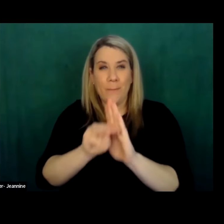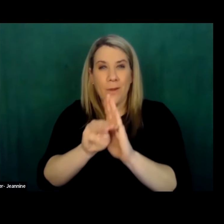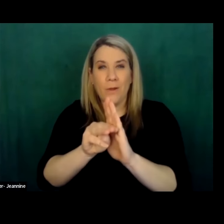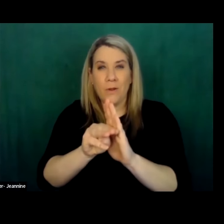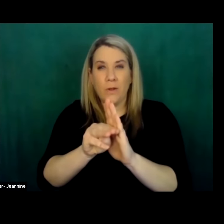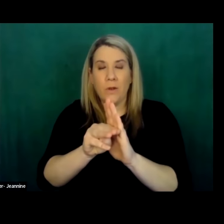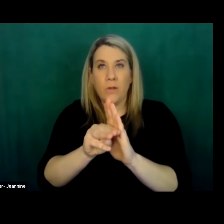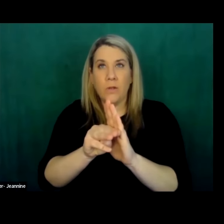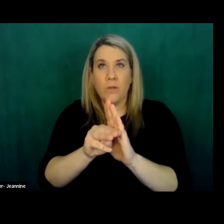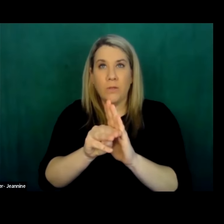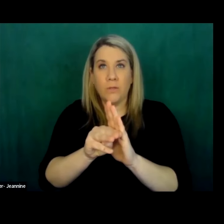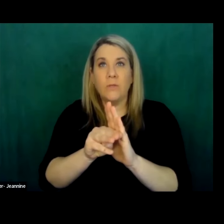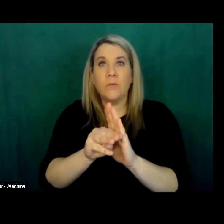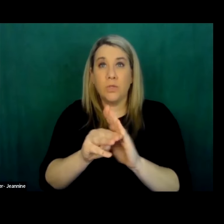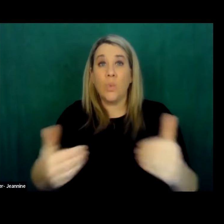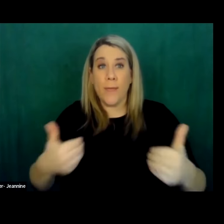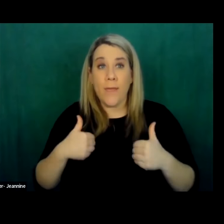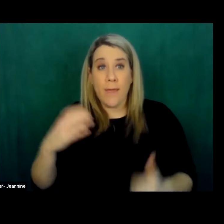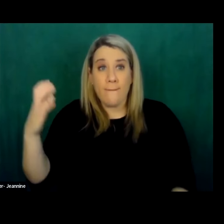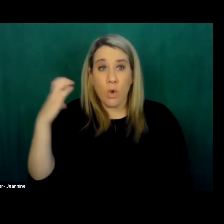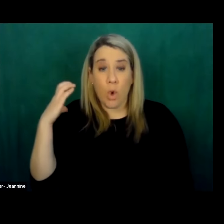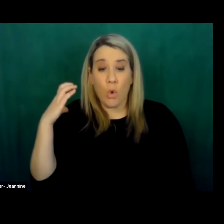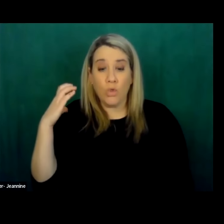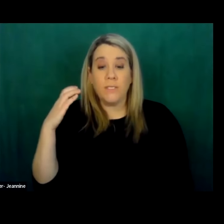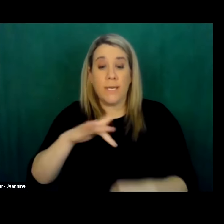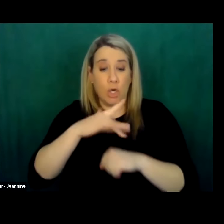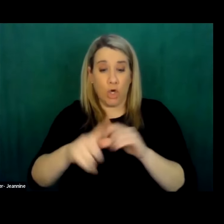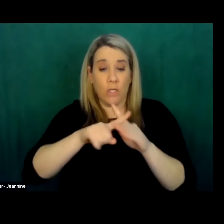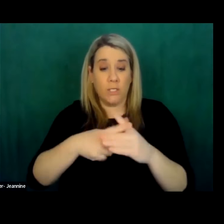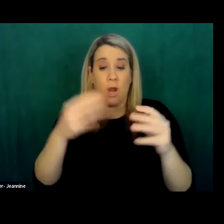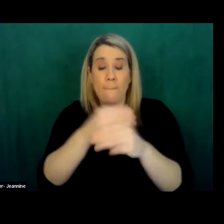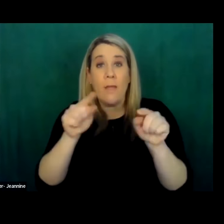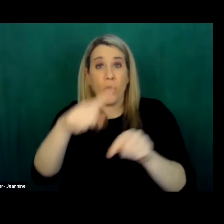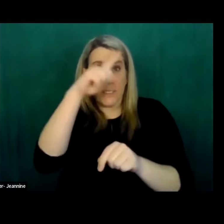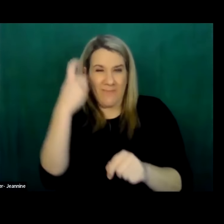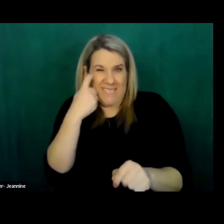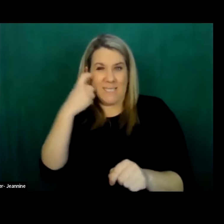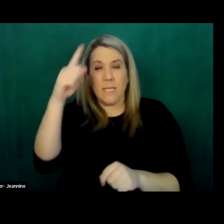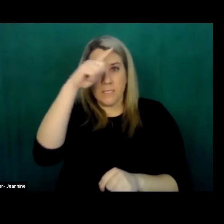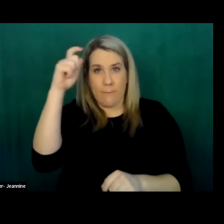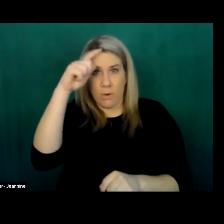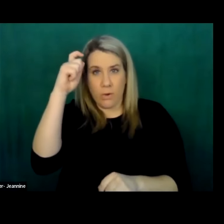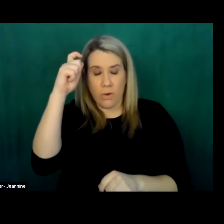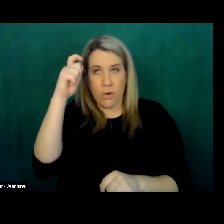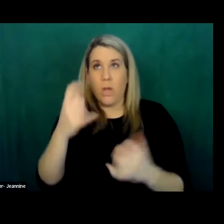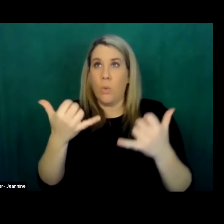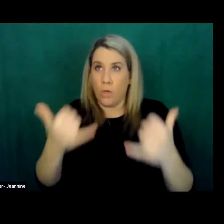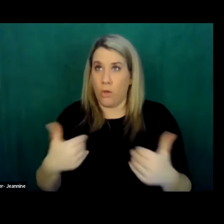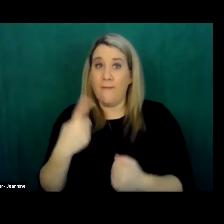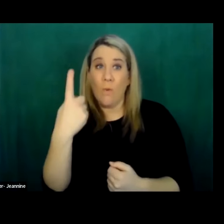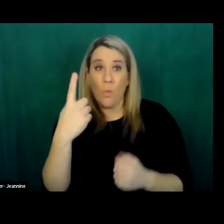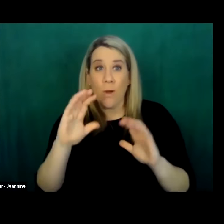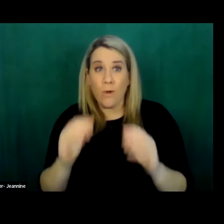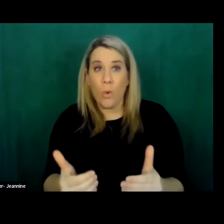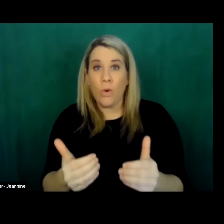actually embedded coaches into Early Start Math in the summertime, this past summer, and we have currently one course with an